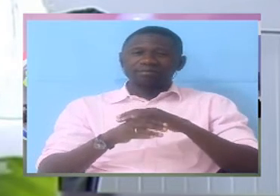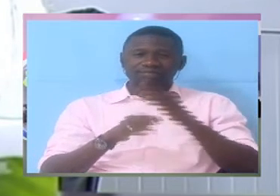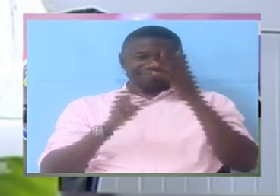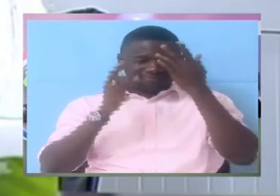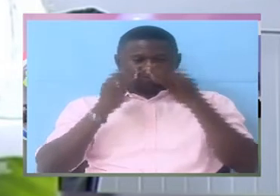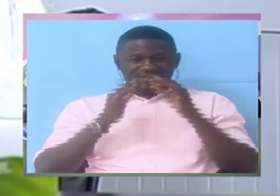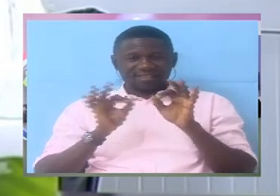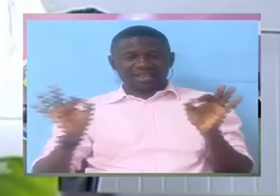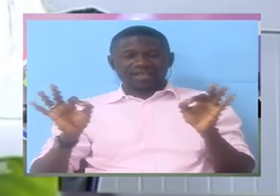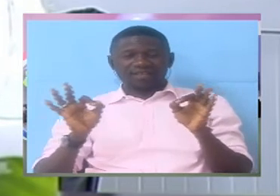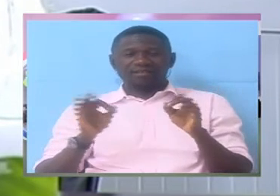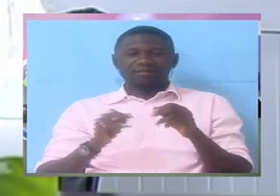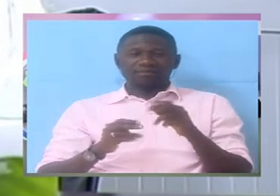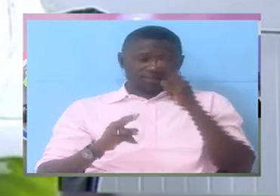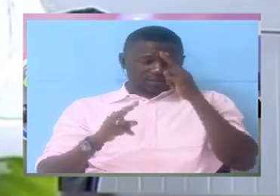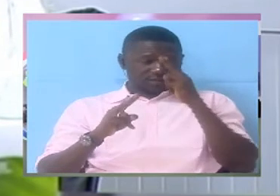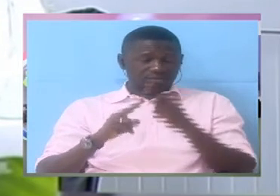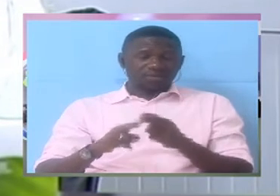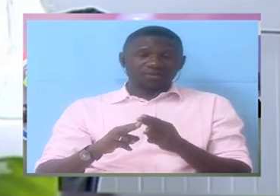soft spoken.